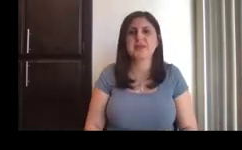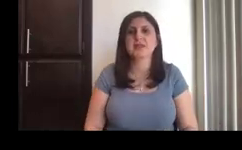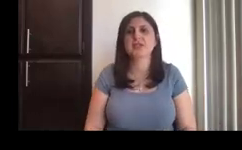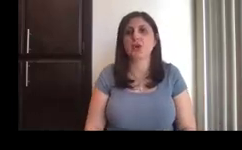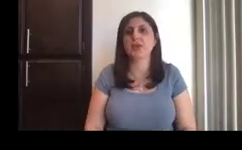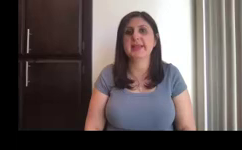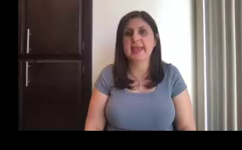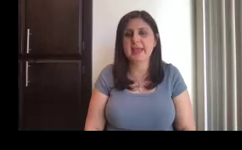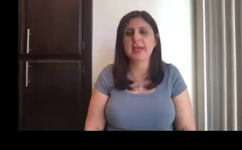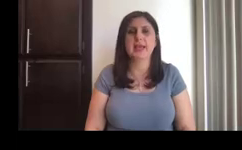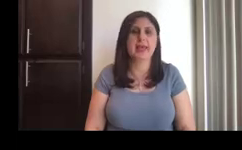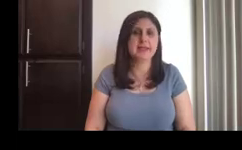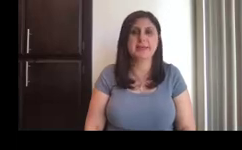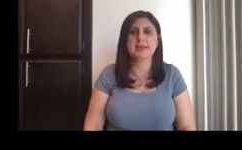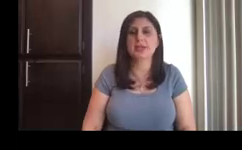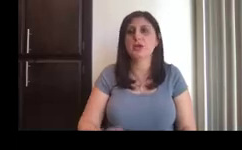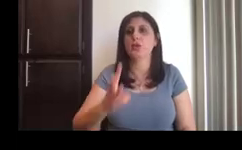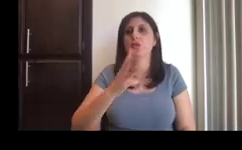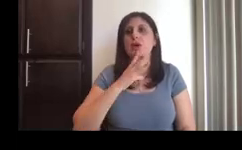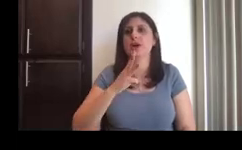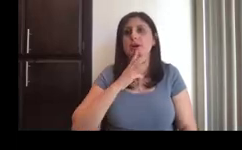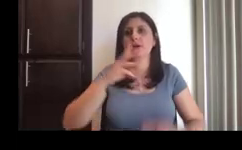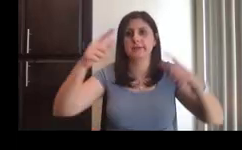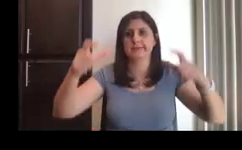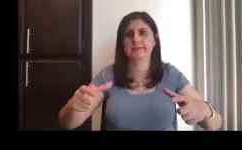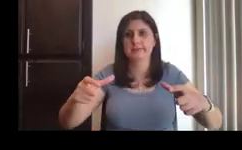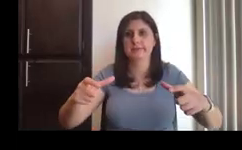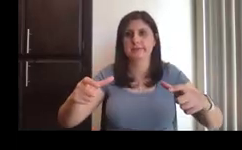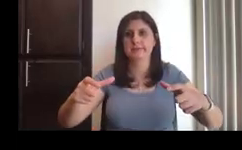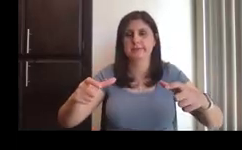Okay. So lake, again, similar, water.